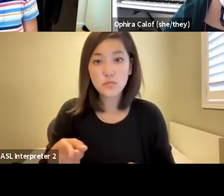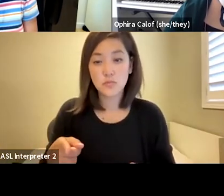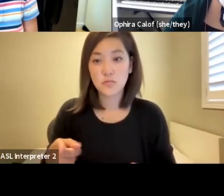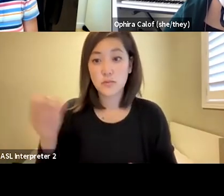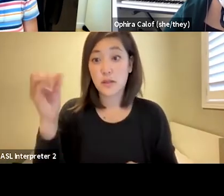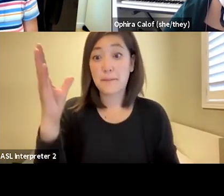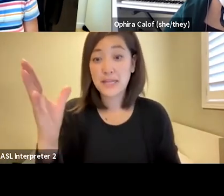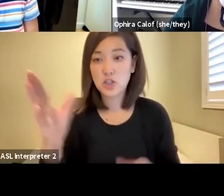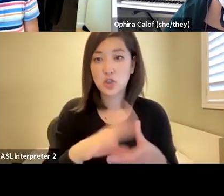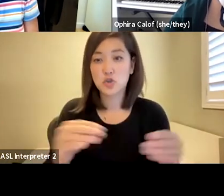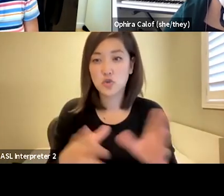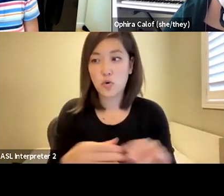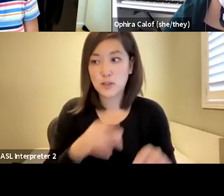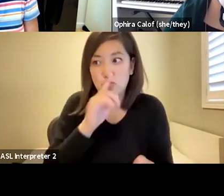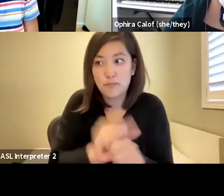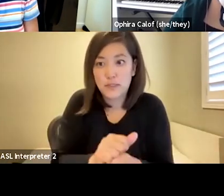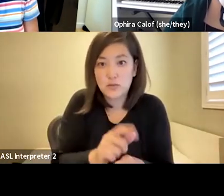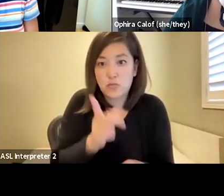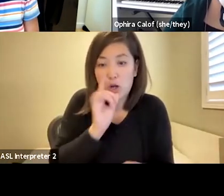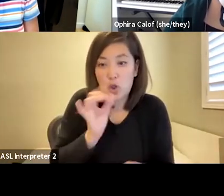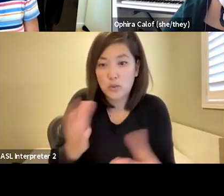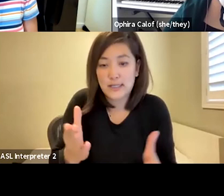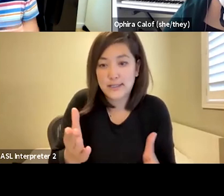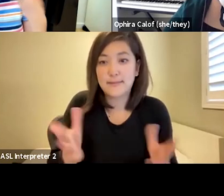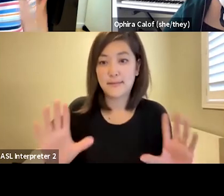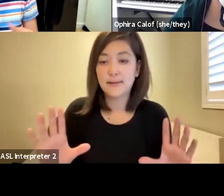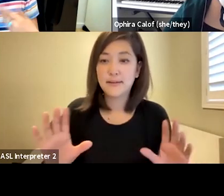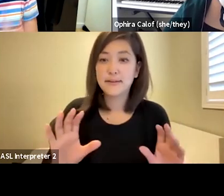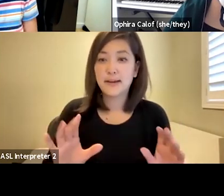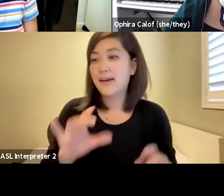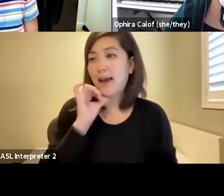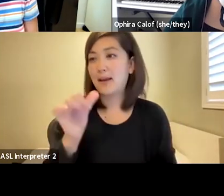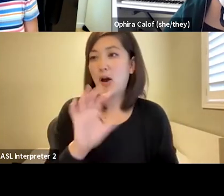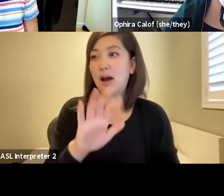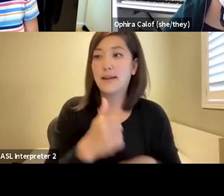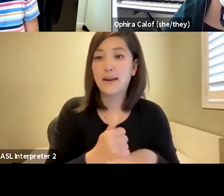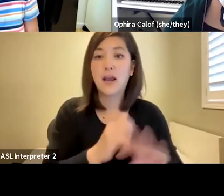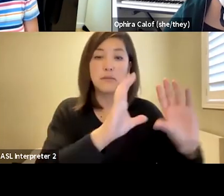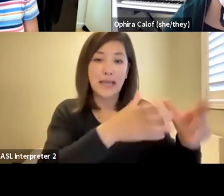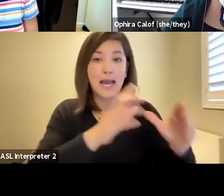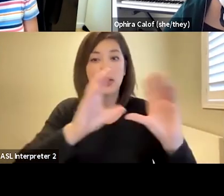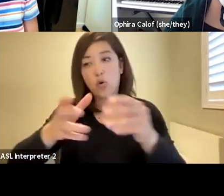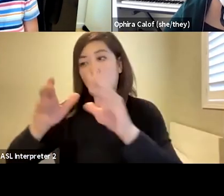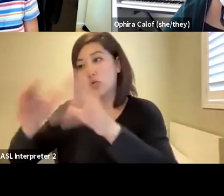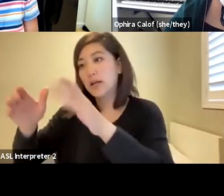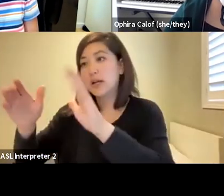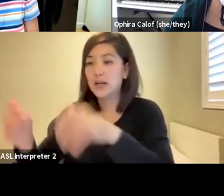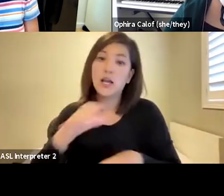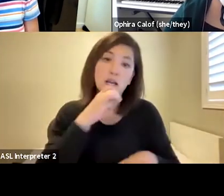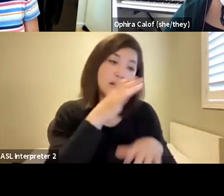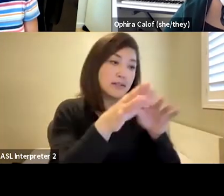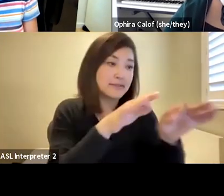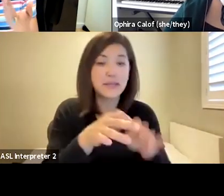is, as opposed to putting the categories and descriptors before your